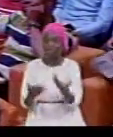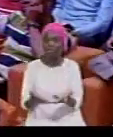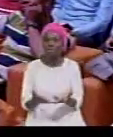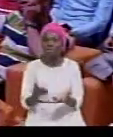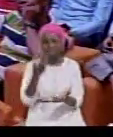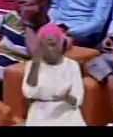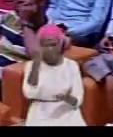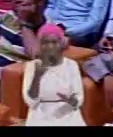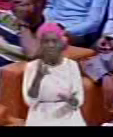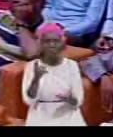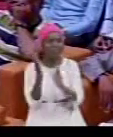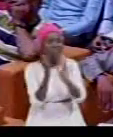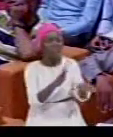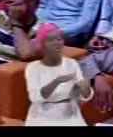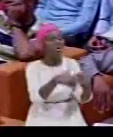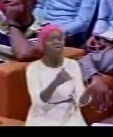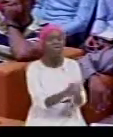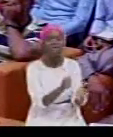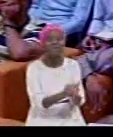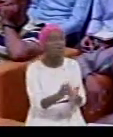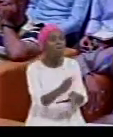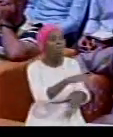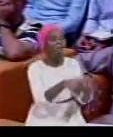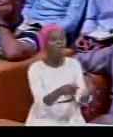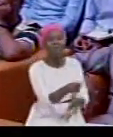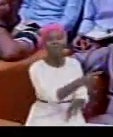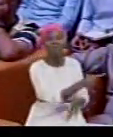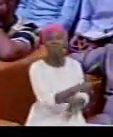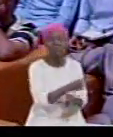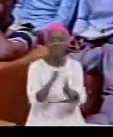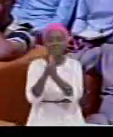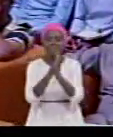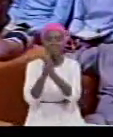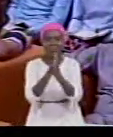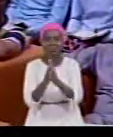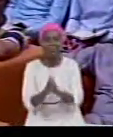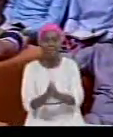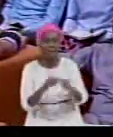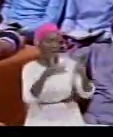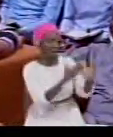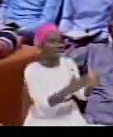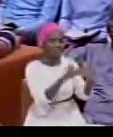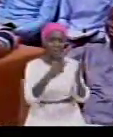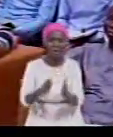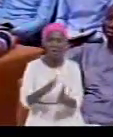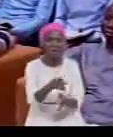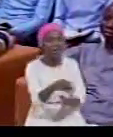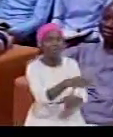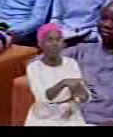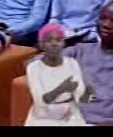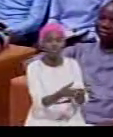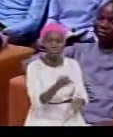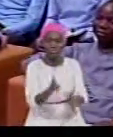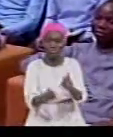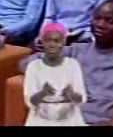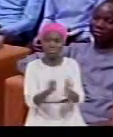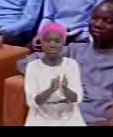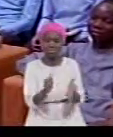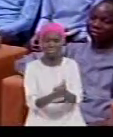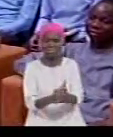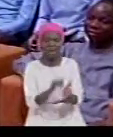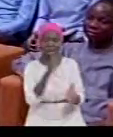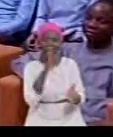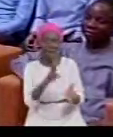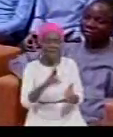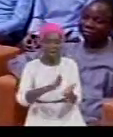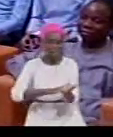and those people rubbing oil on your stomach and rubbing oil on your face and fasting and take you to the side of the river they want to wash. Why don't